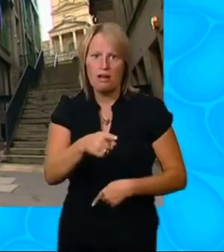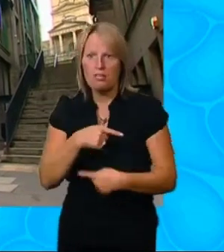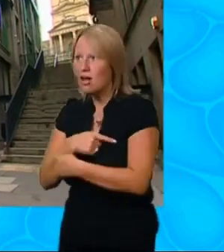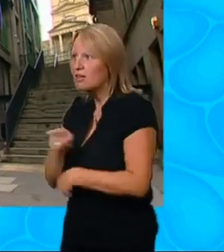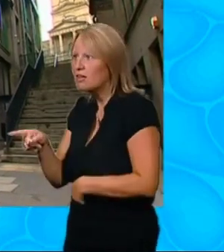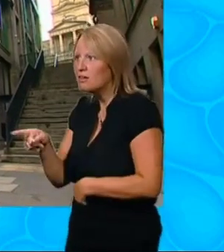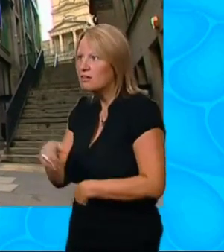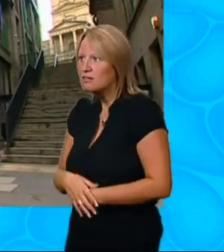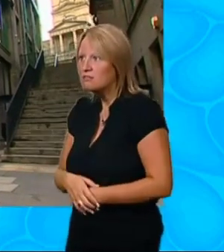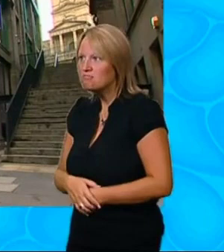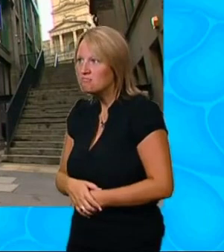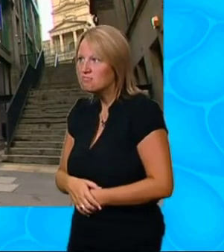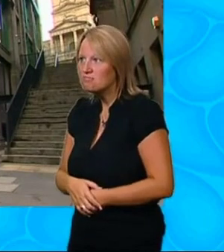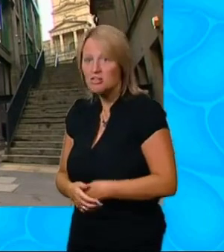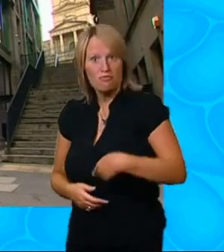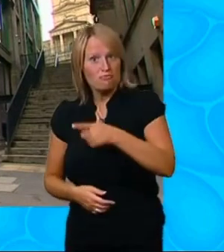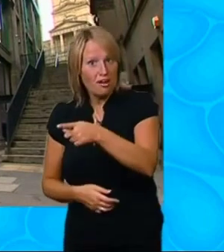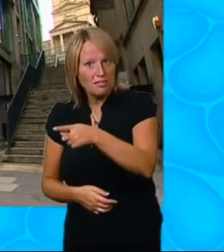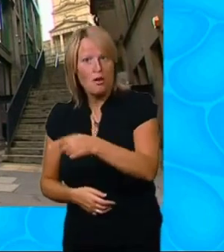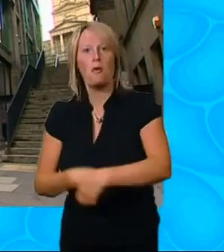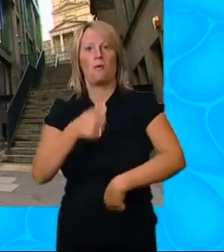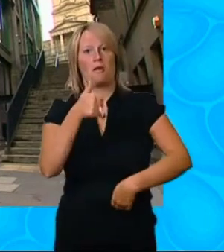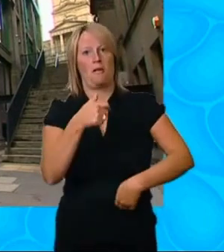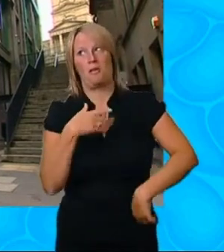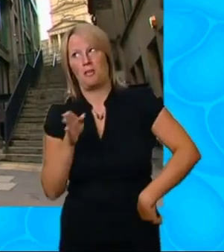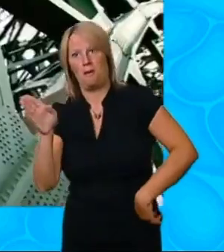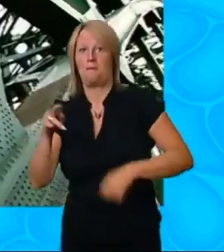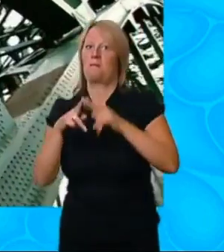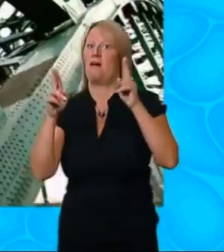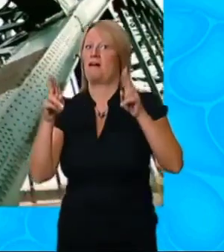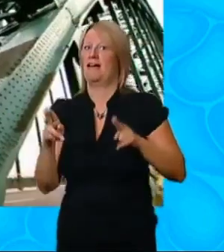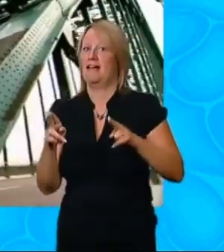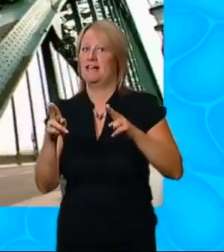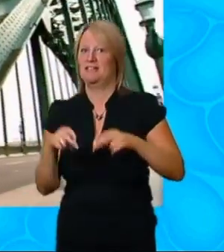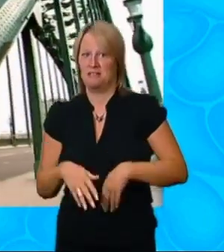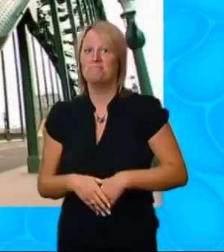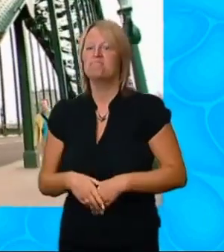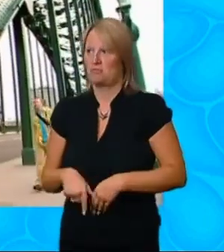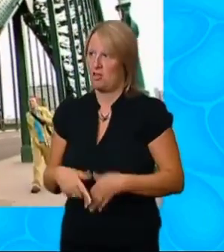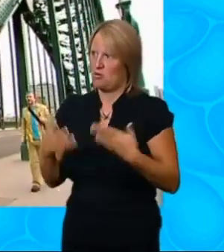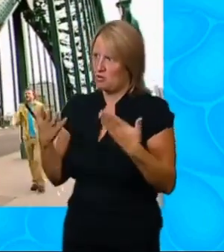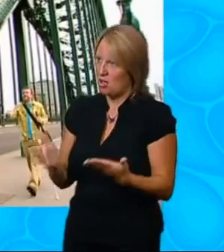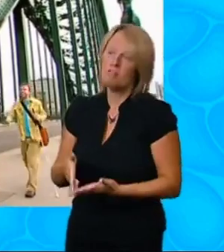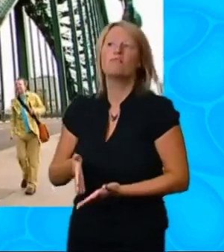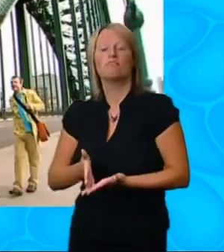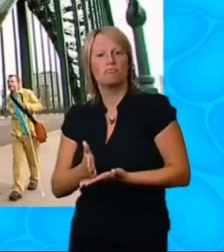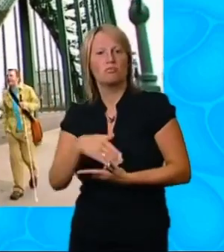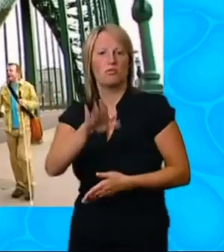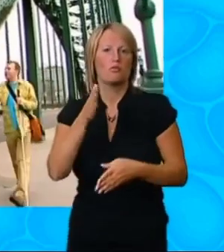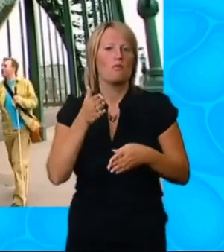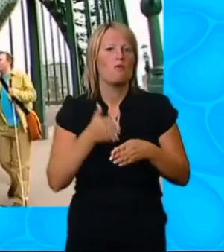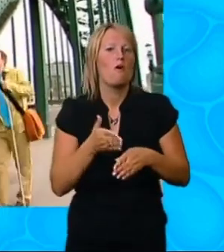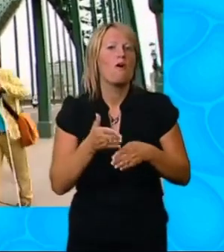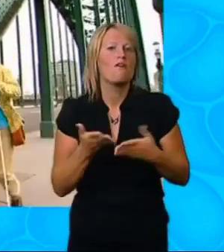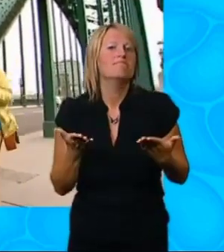right? Right! Okay, that way, to the market. I'm on my way to work today.